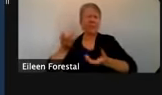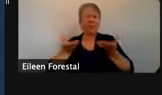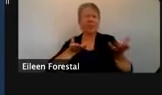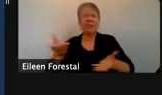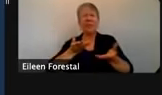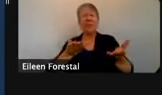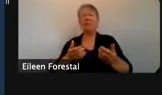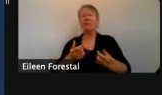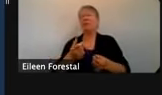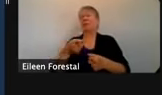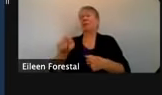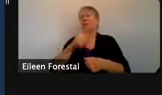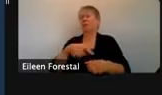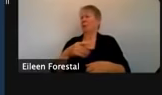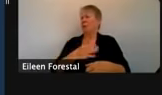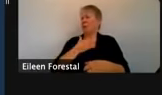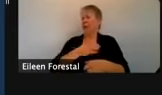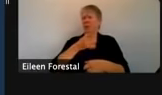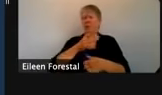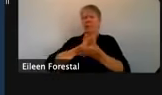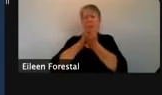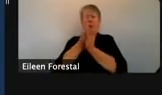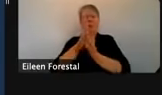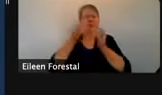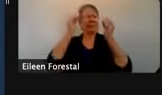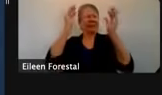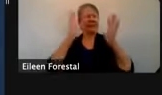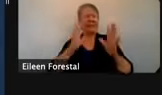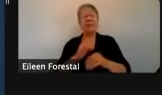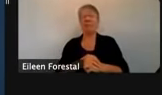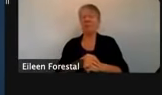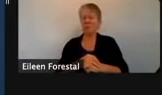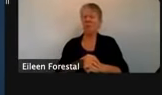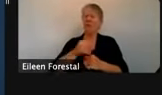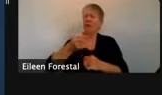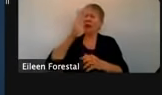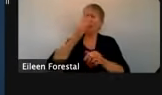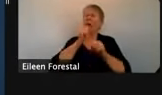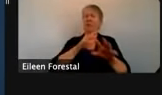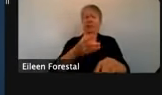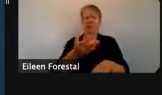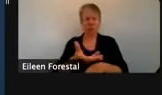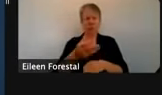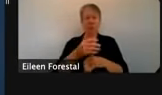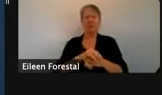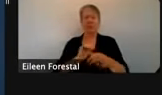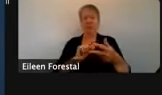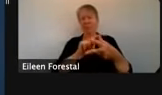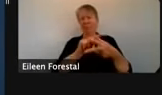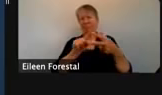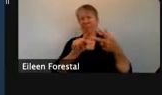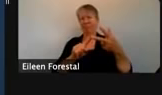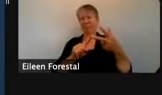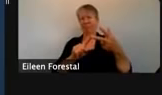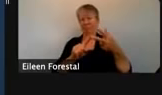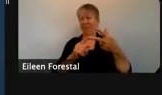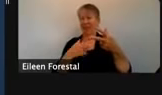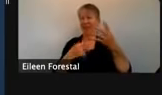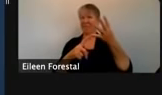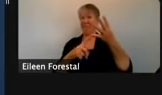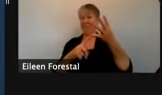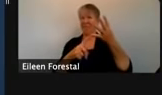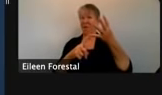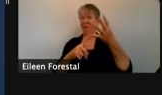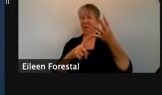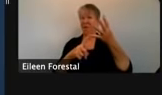God bless and watch over her. 3, in fact 4 if you include Joyce, extraordinary lives lost.